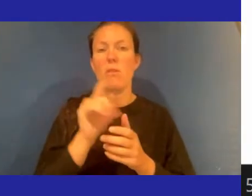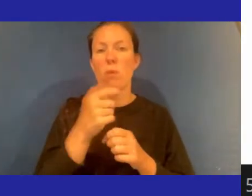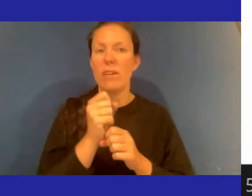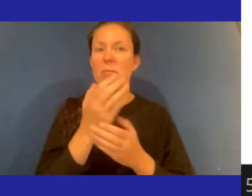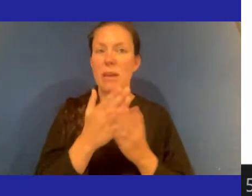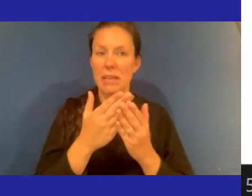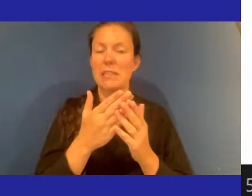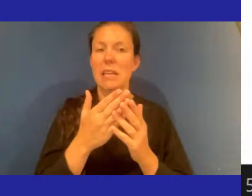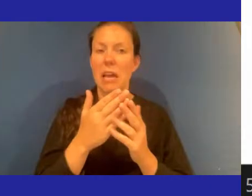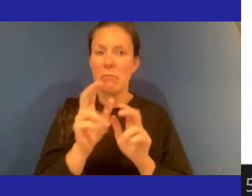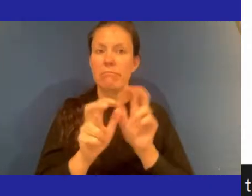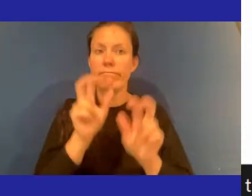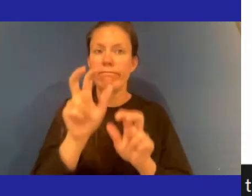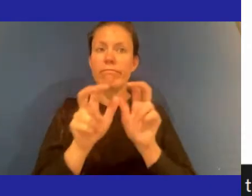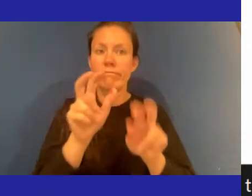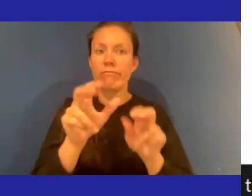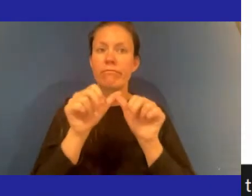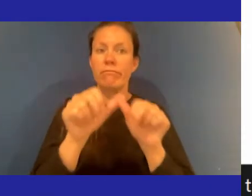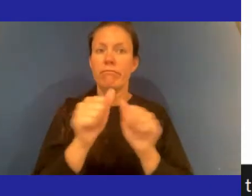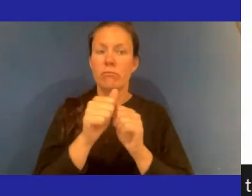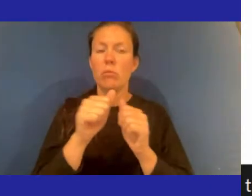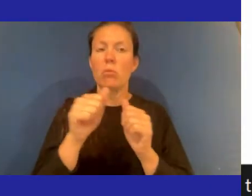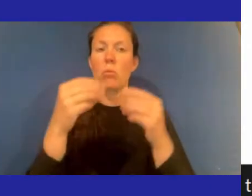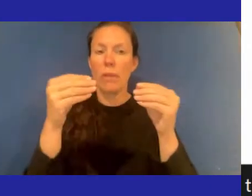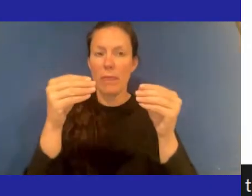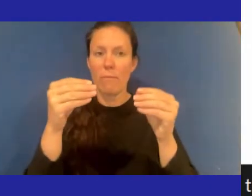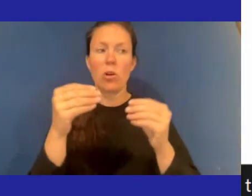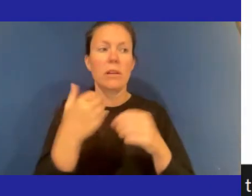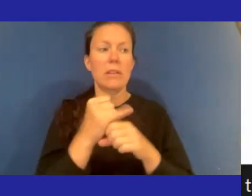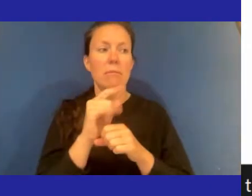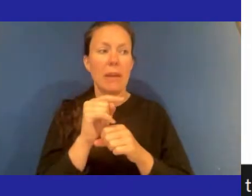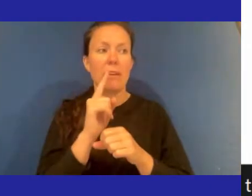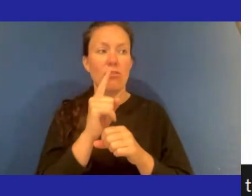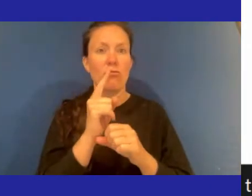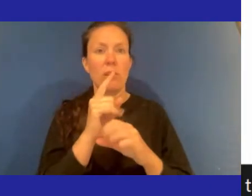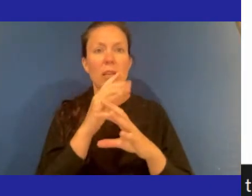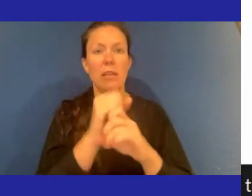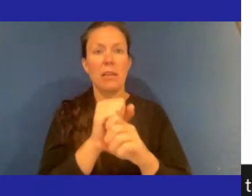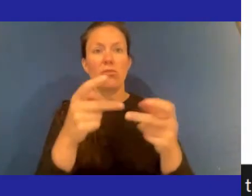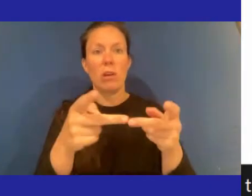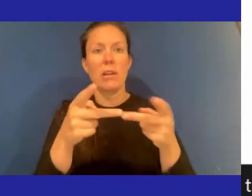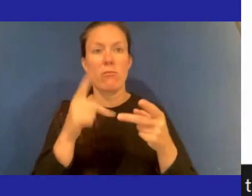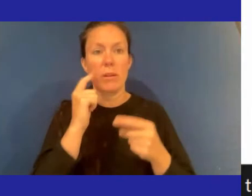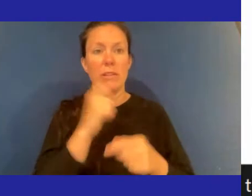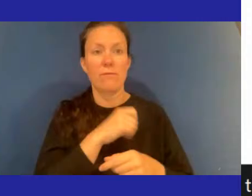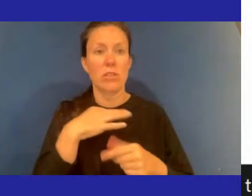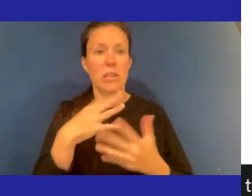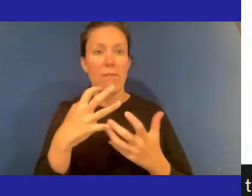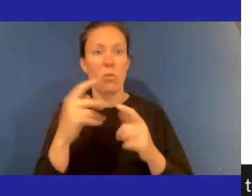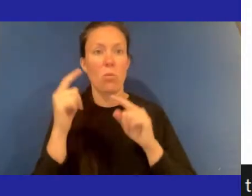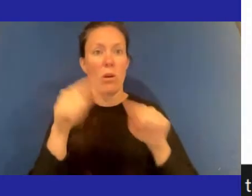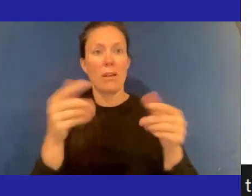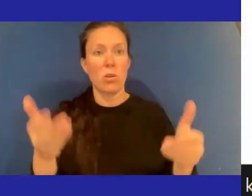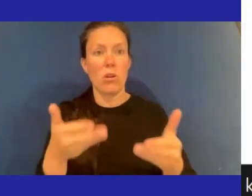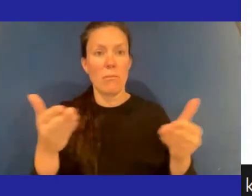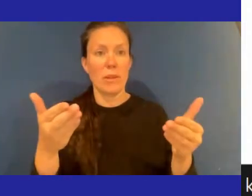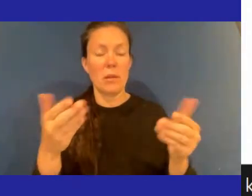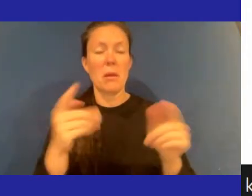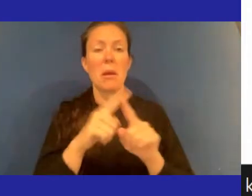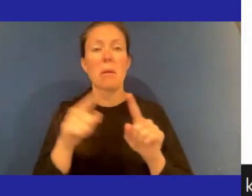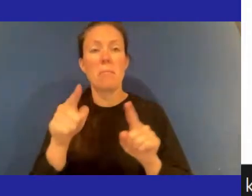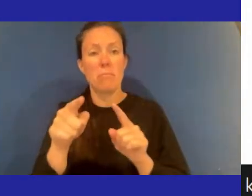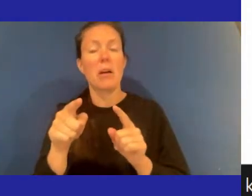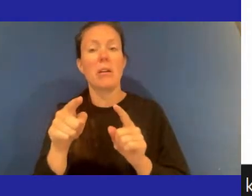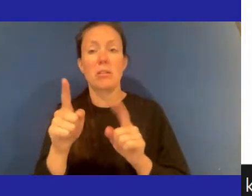investments to keep up with the market and make ourselves an attractive place to recruit and retain staff. But it is a revenue-generating initiative, and so we're